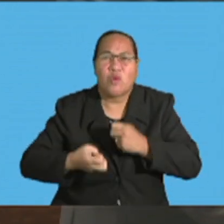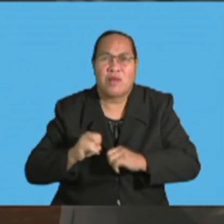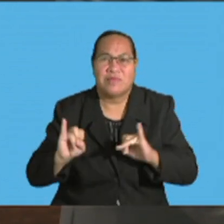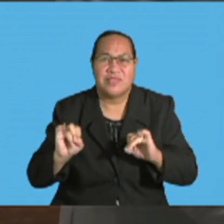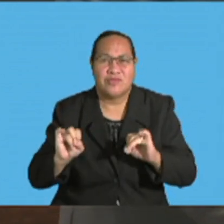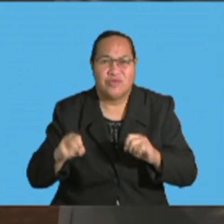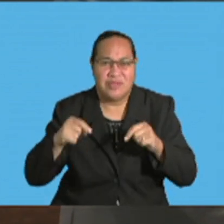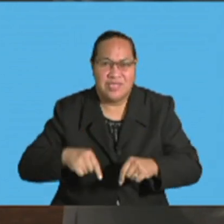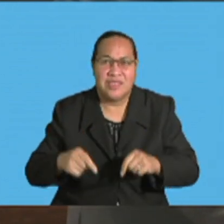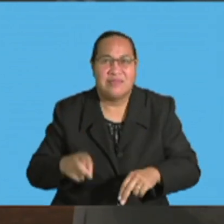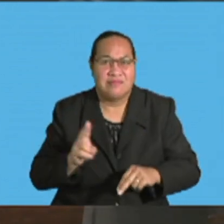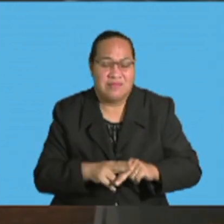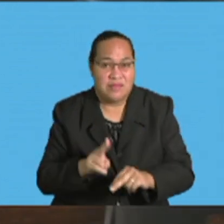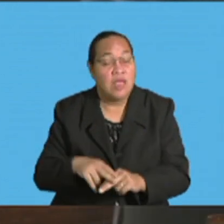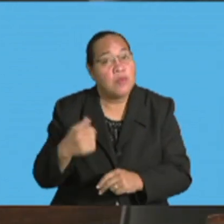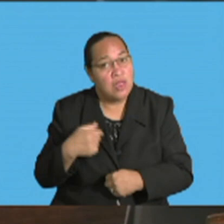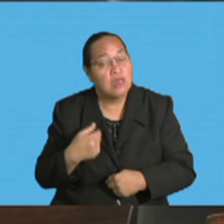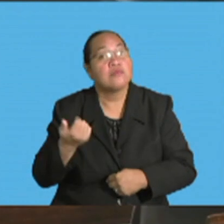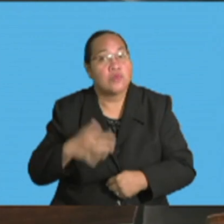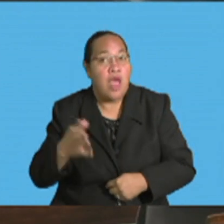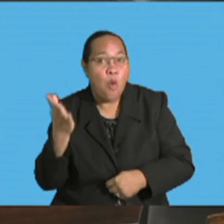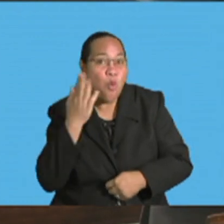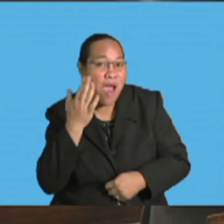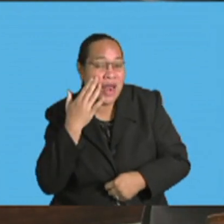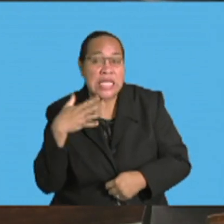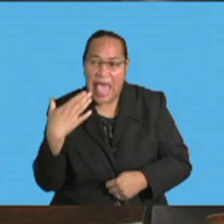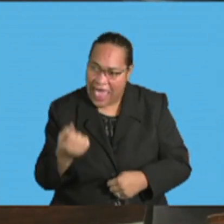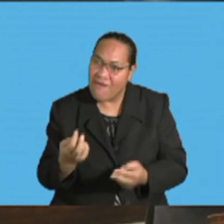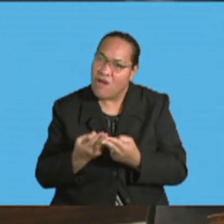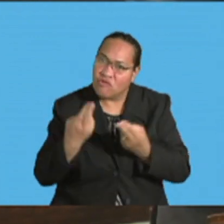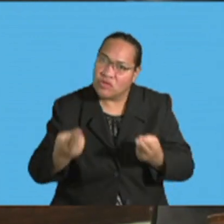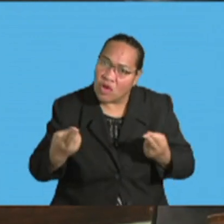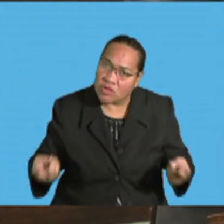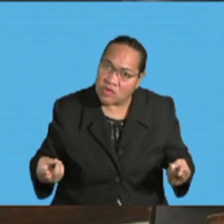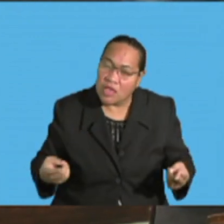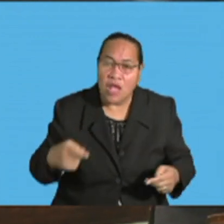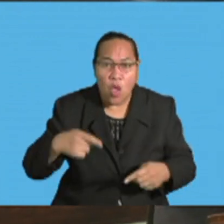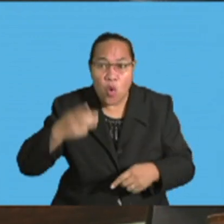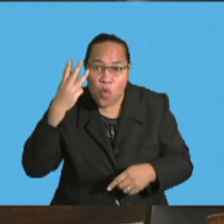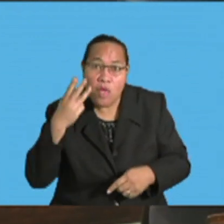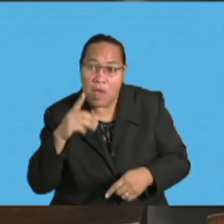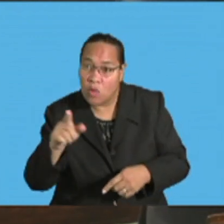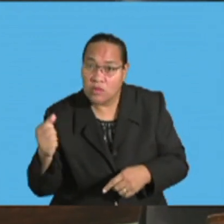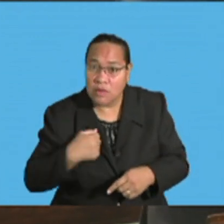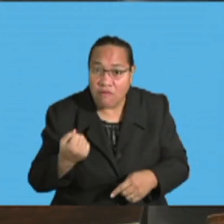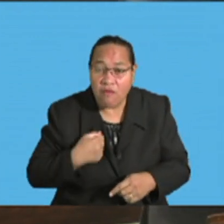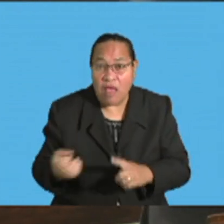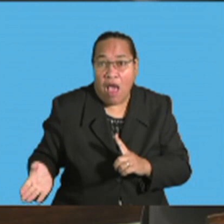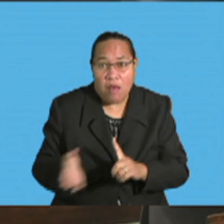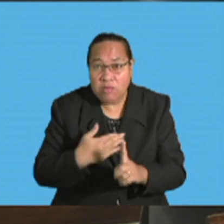I've raised awareness in communities on the resources available to women who have survived